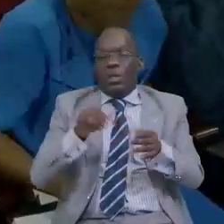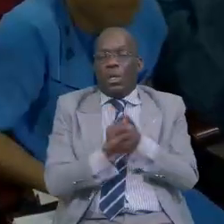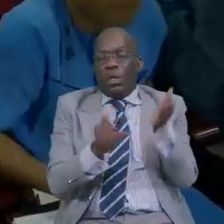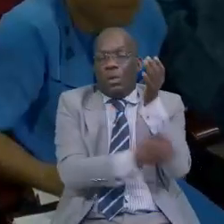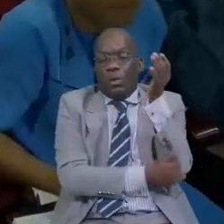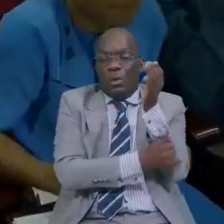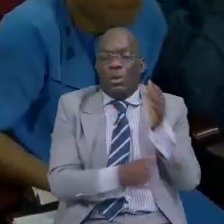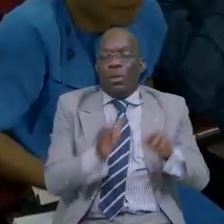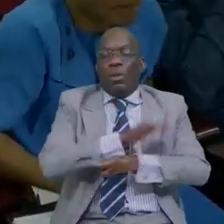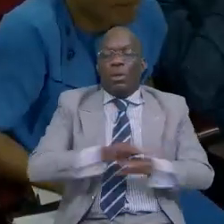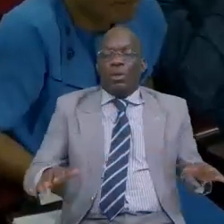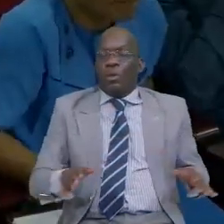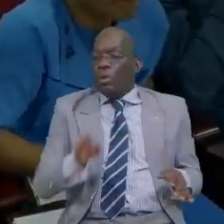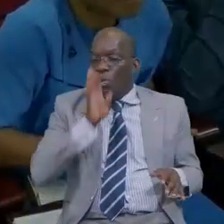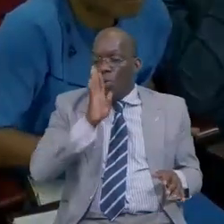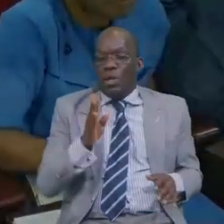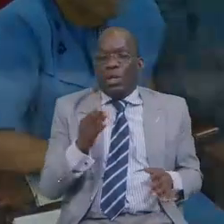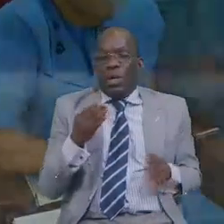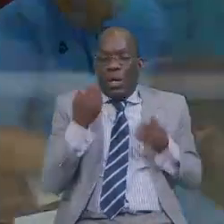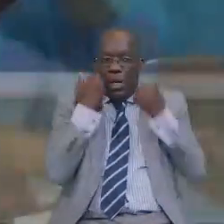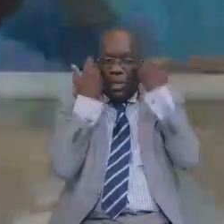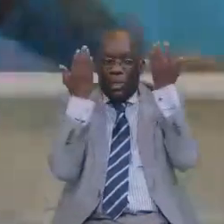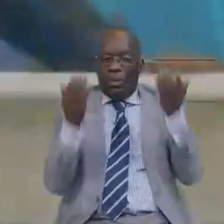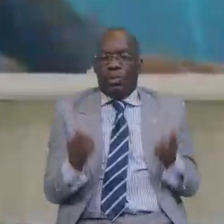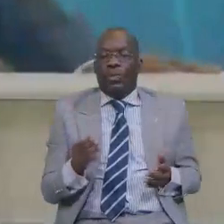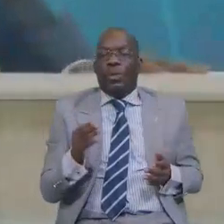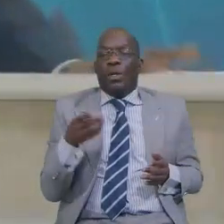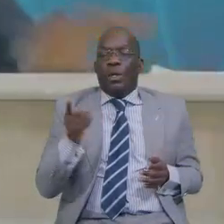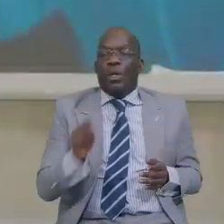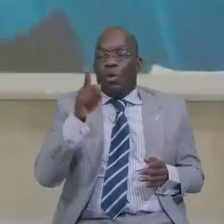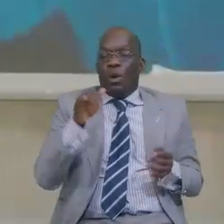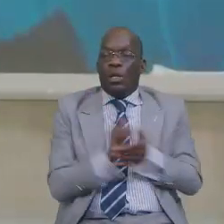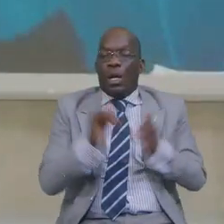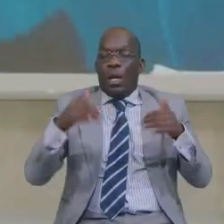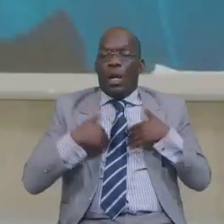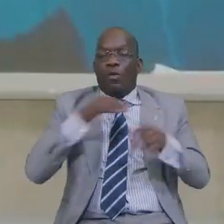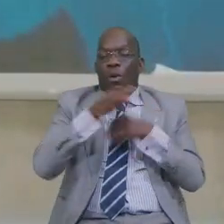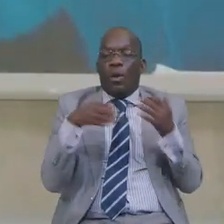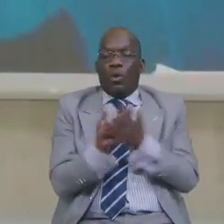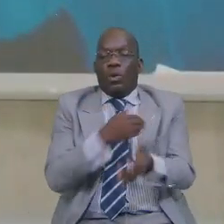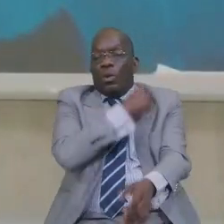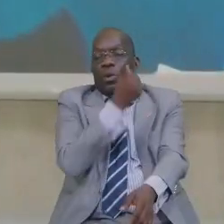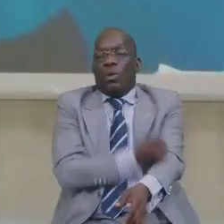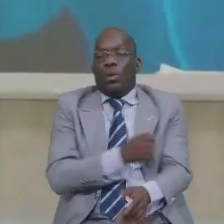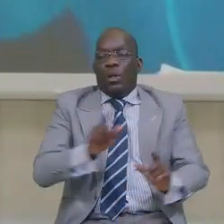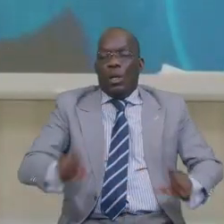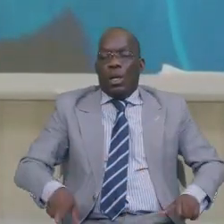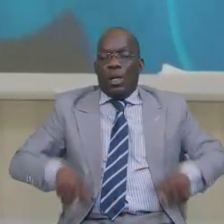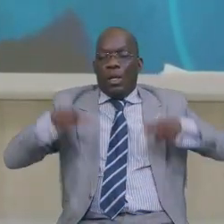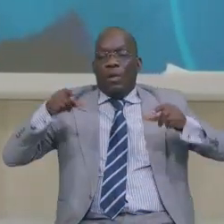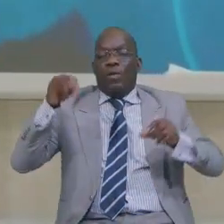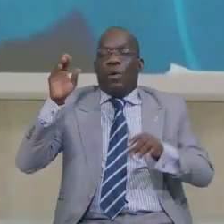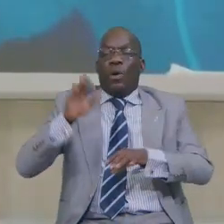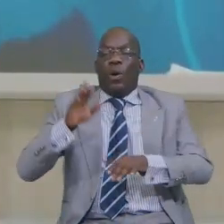Don't be embarrassed. The one that has all authority lives on the